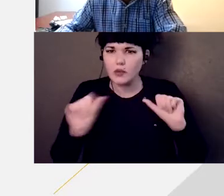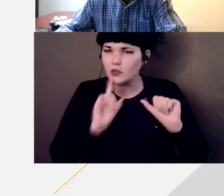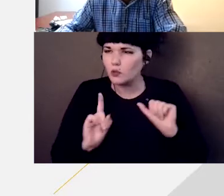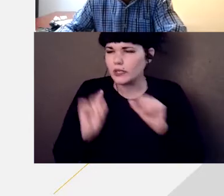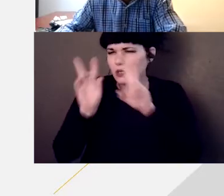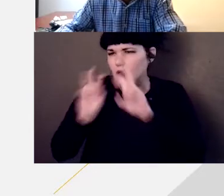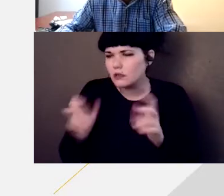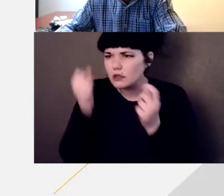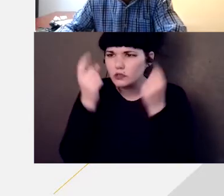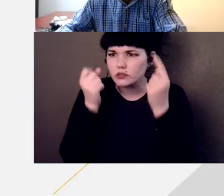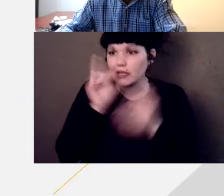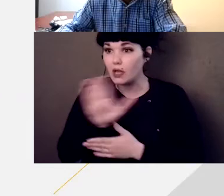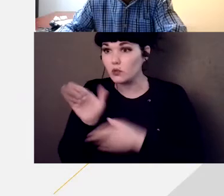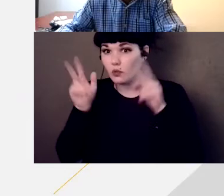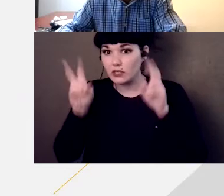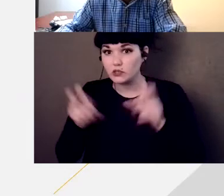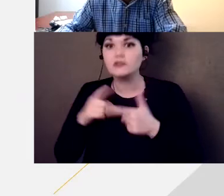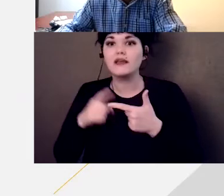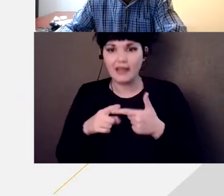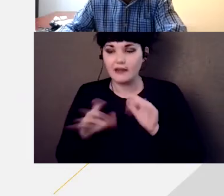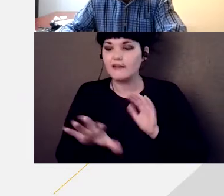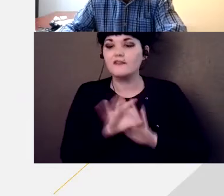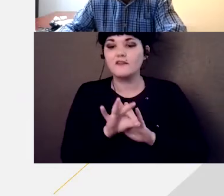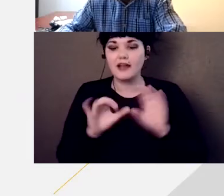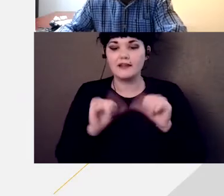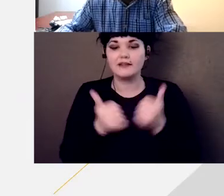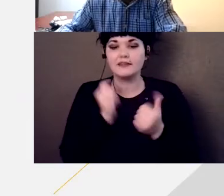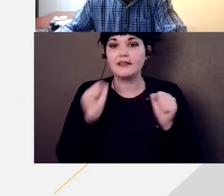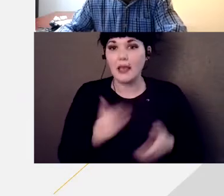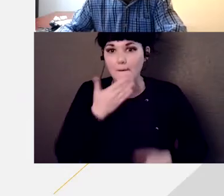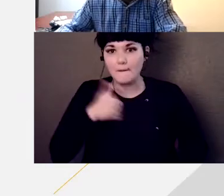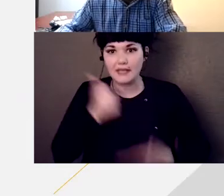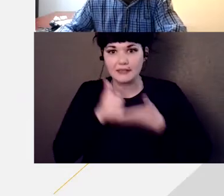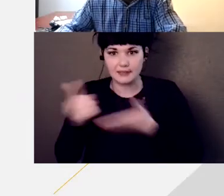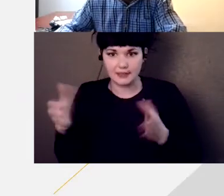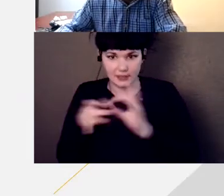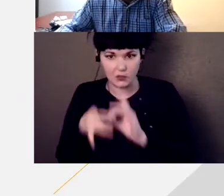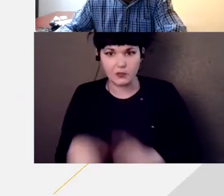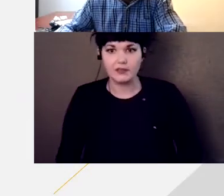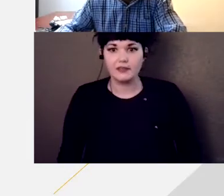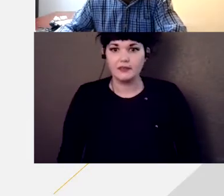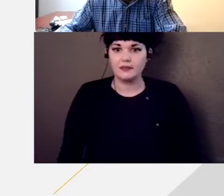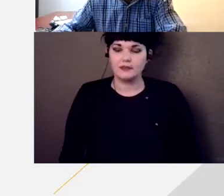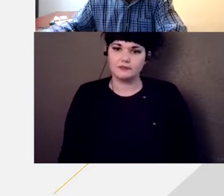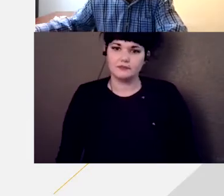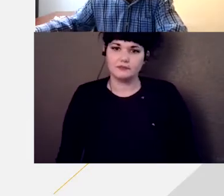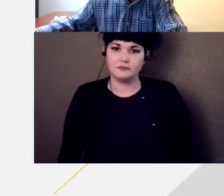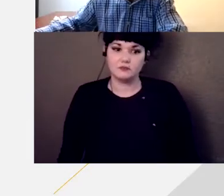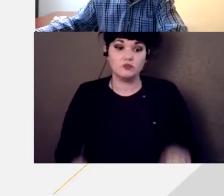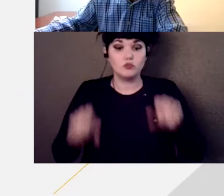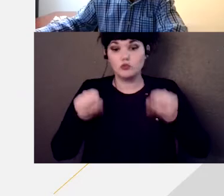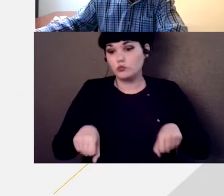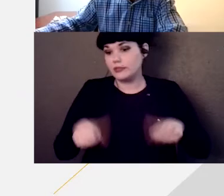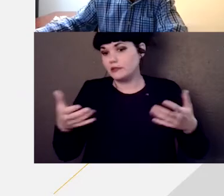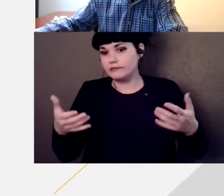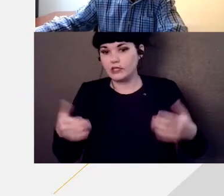put you in contact with the organization that may be able to best assist you. That's, whether that's applying for a particular benefit